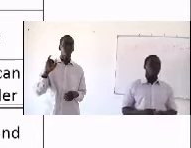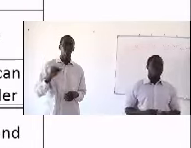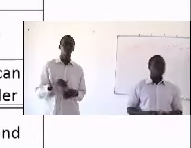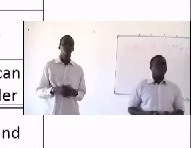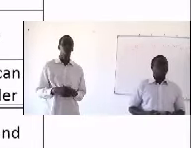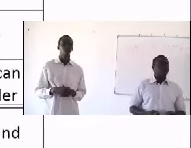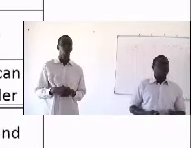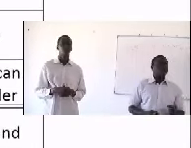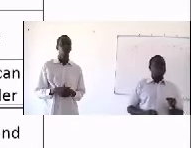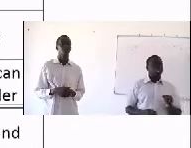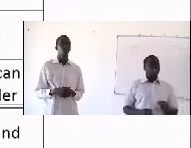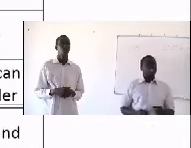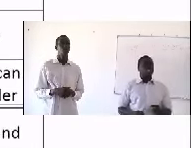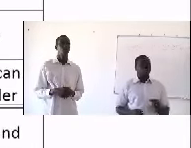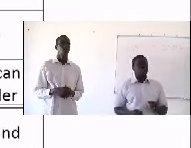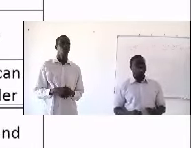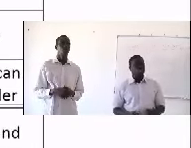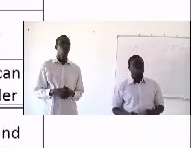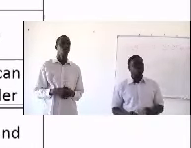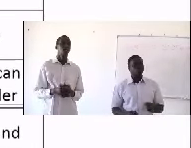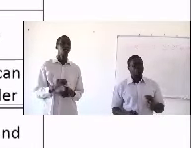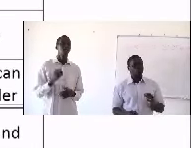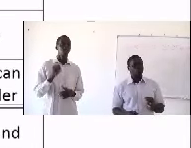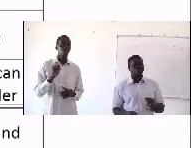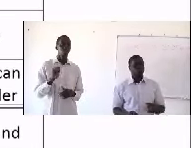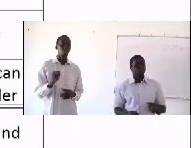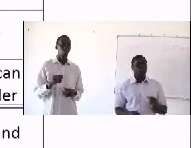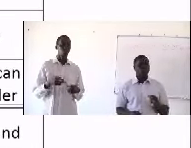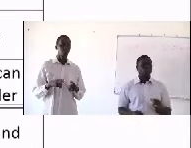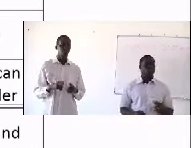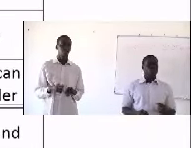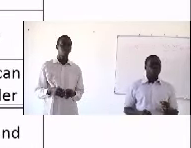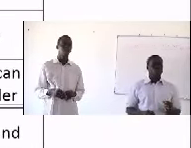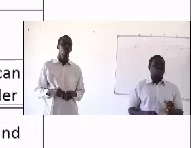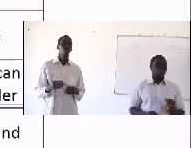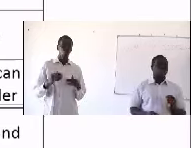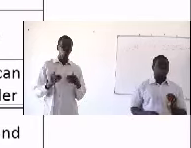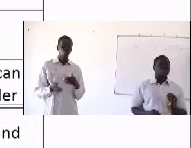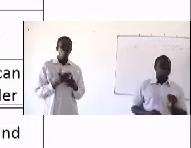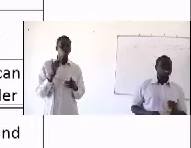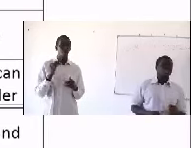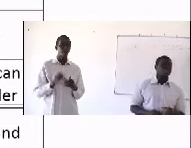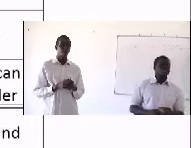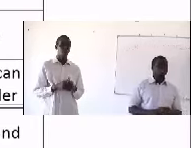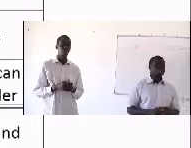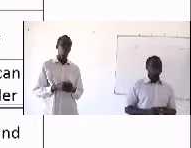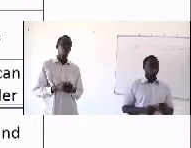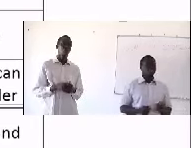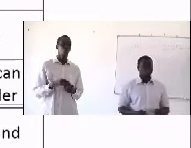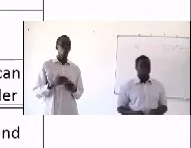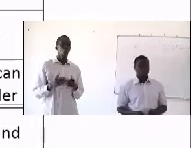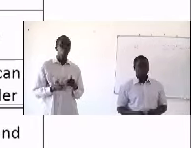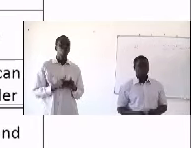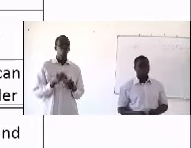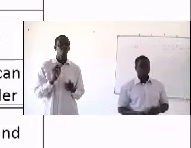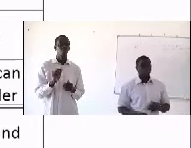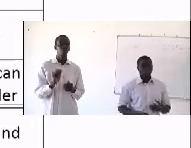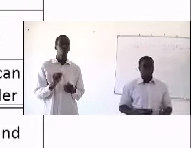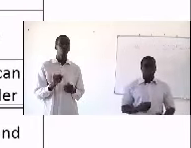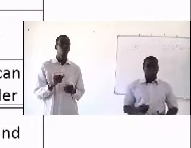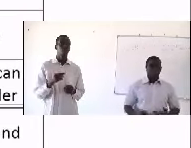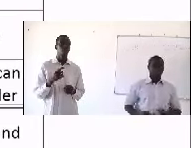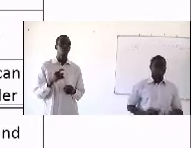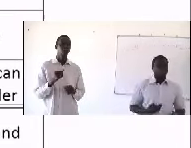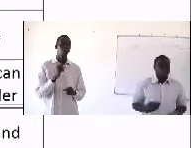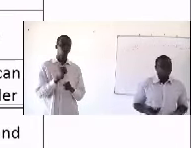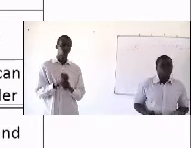you move. So now, whereas the endocrine system, too much or too little can be metabolic disturbance. It